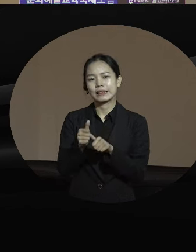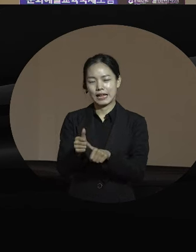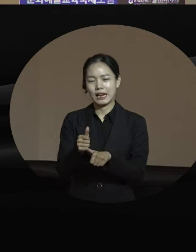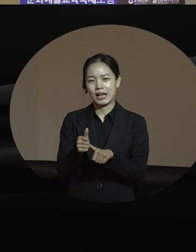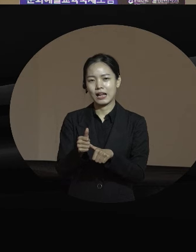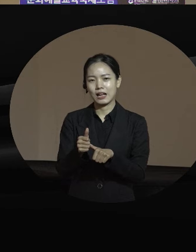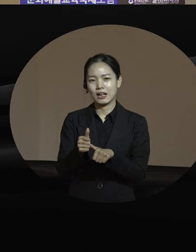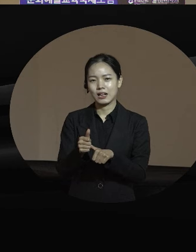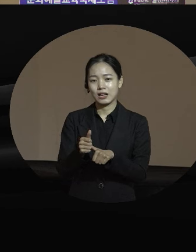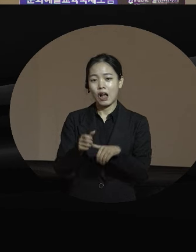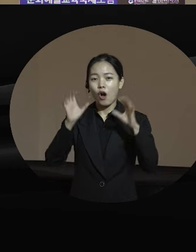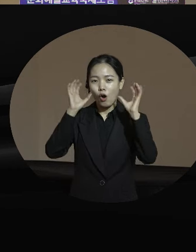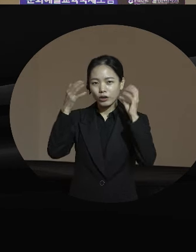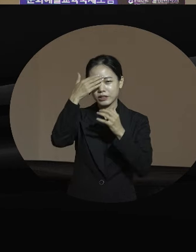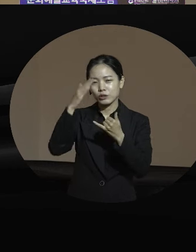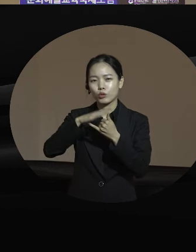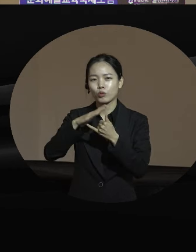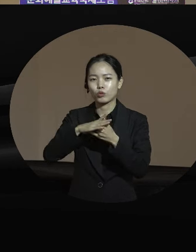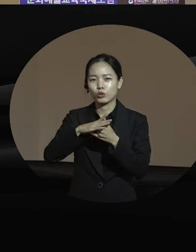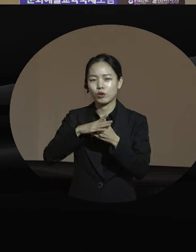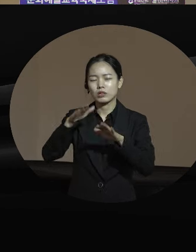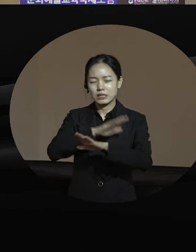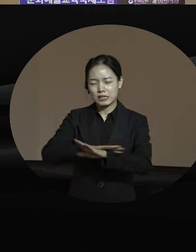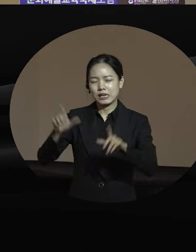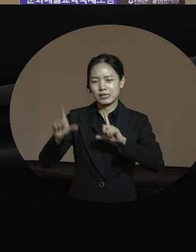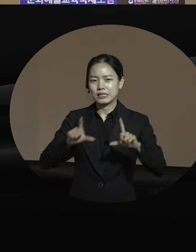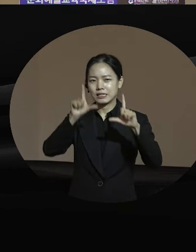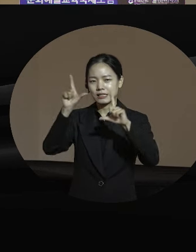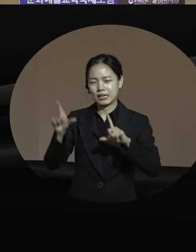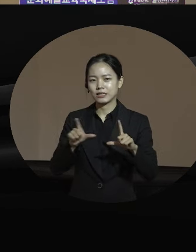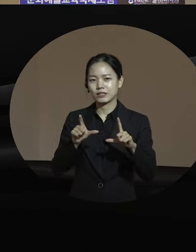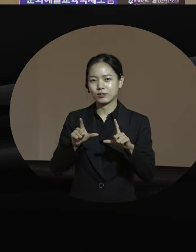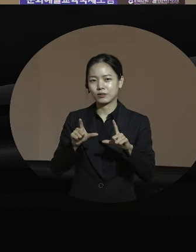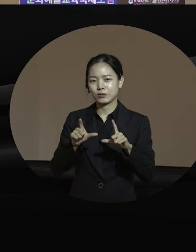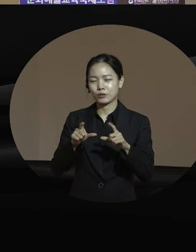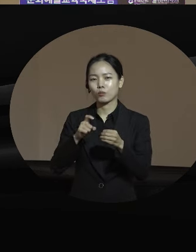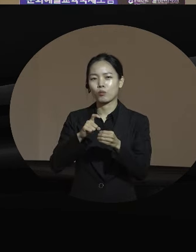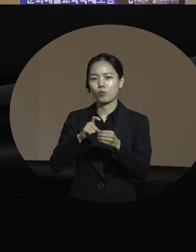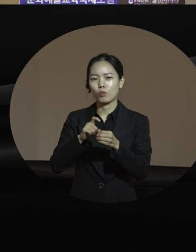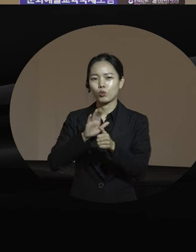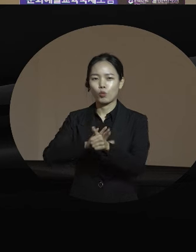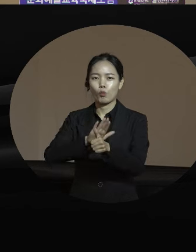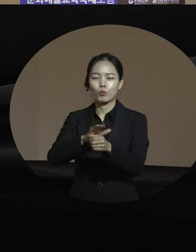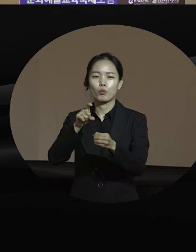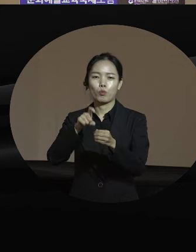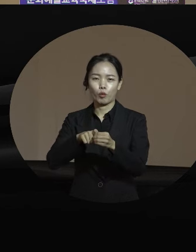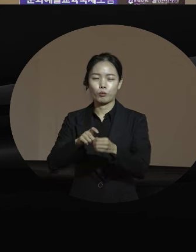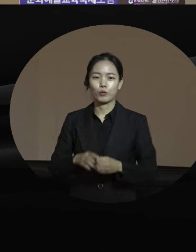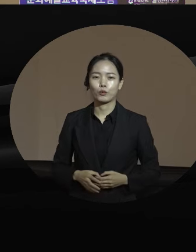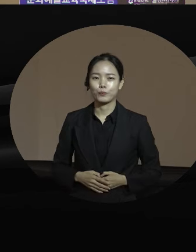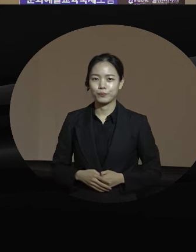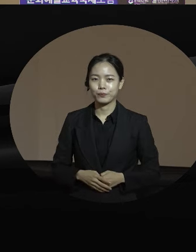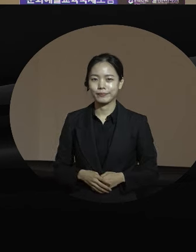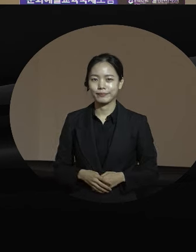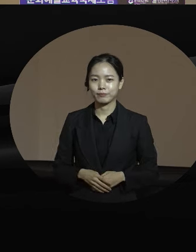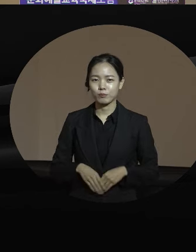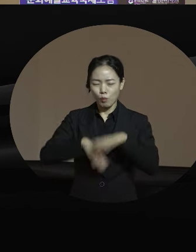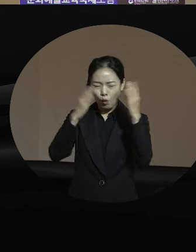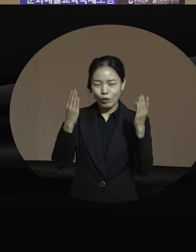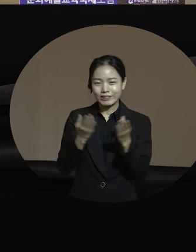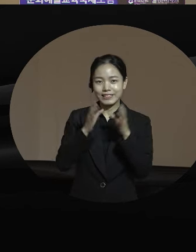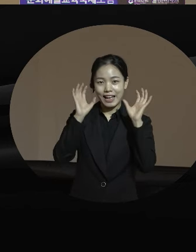child and young person to have a leisure activity in connection with the school day. Leisure activities are